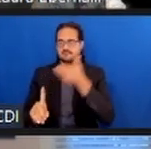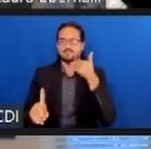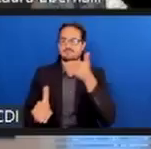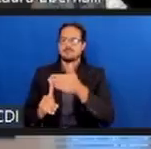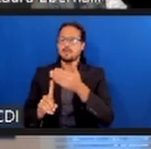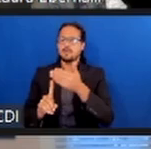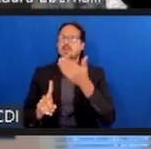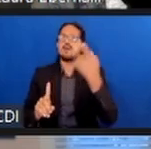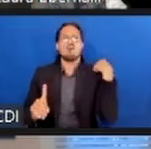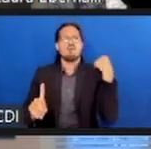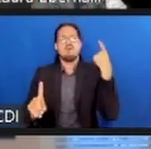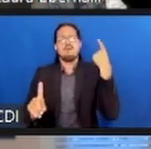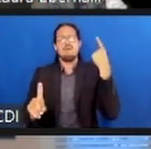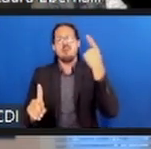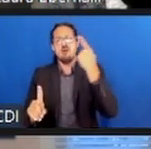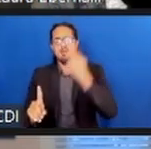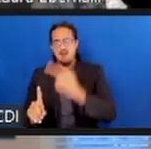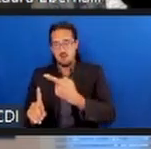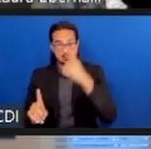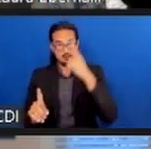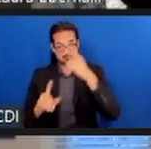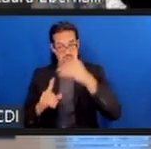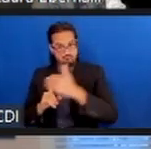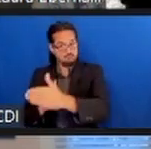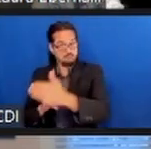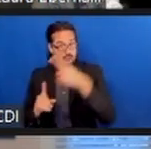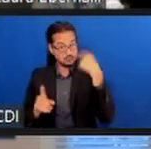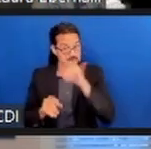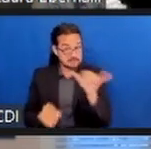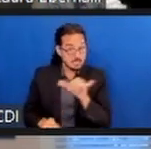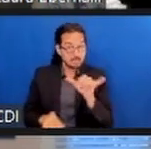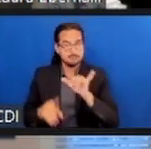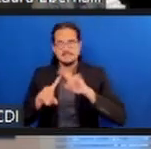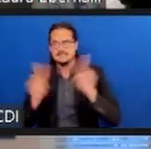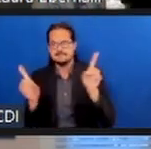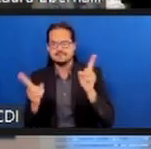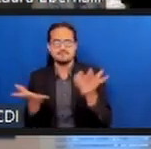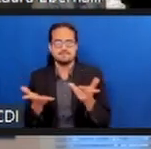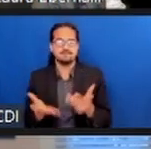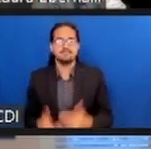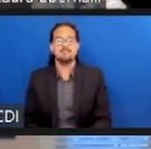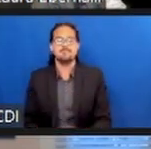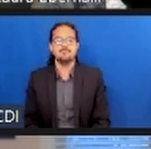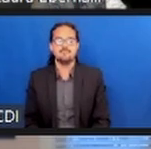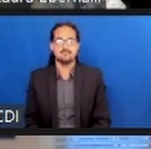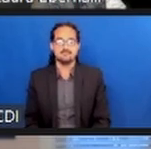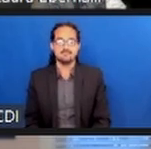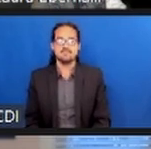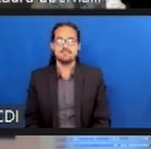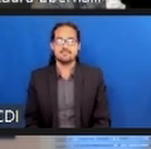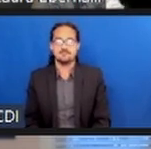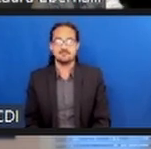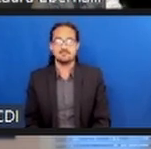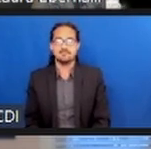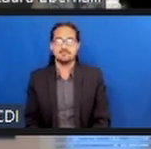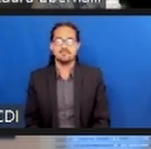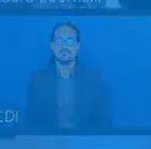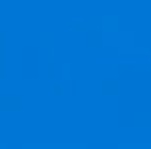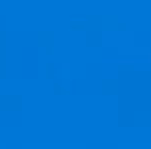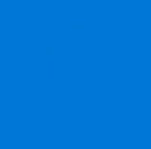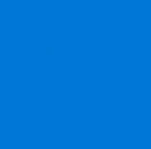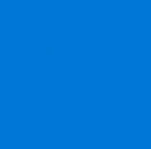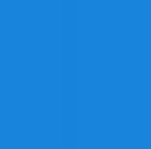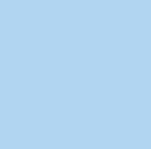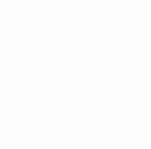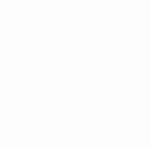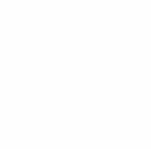of what's next for Marin County is a dynamic lineup of health experts and community leaders. Our panel this evening includes